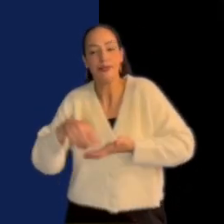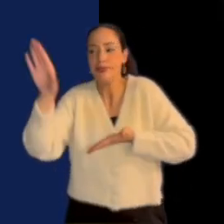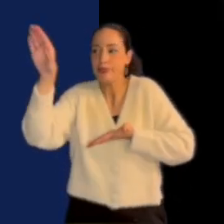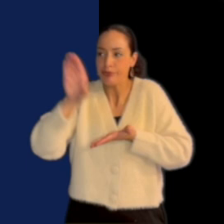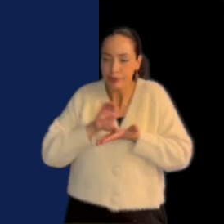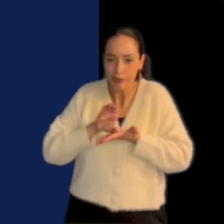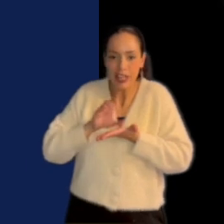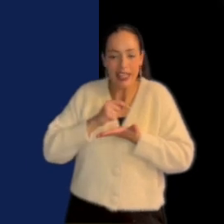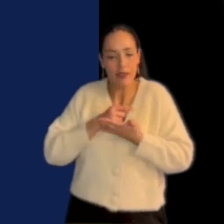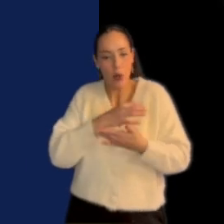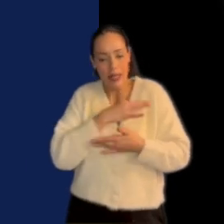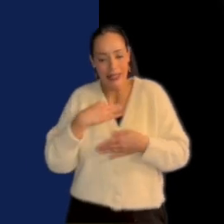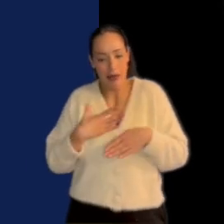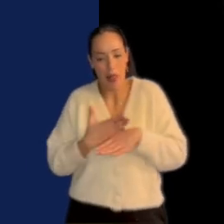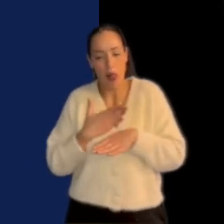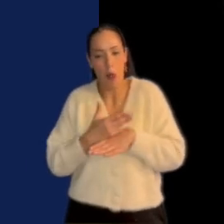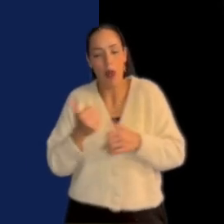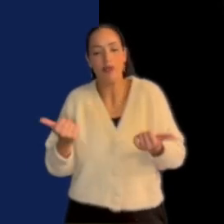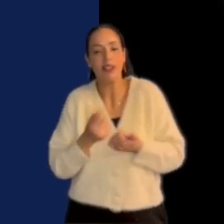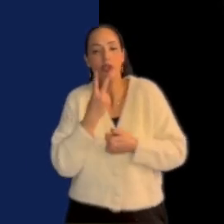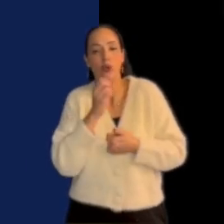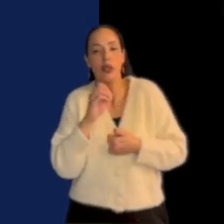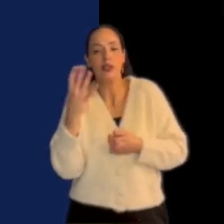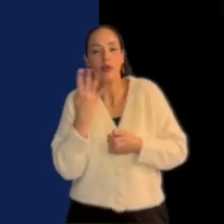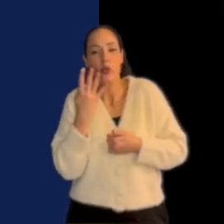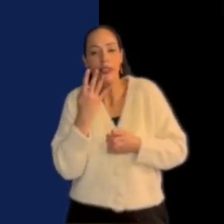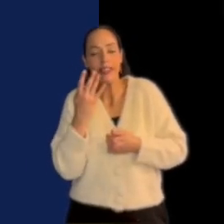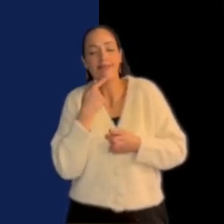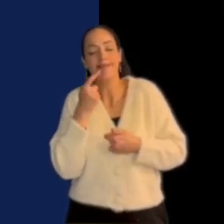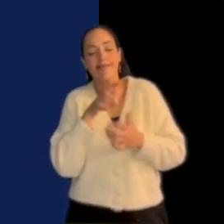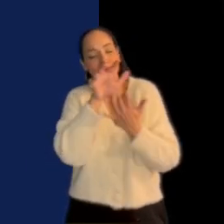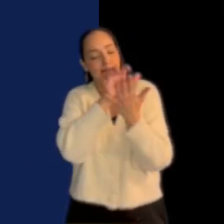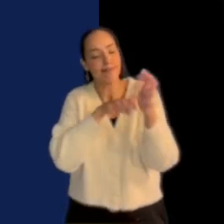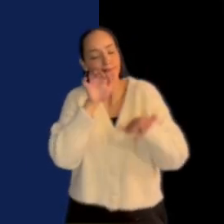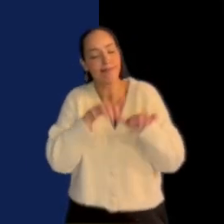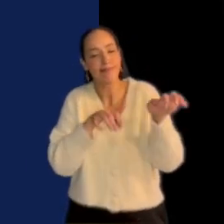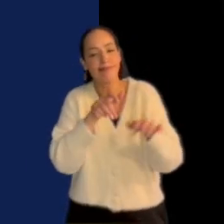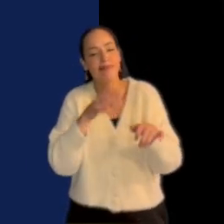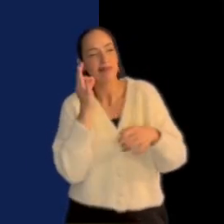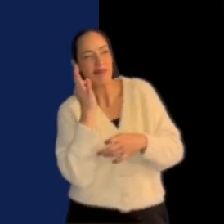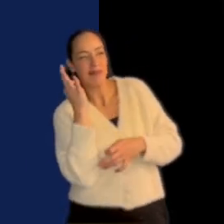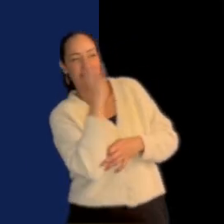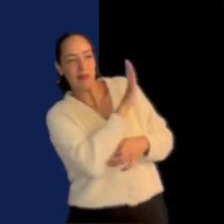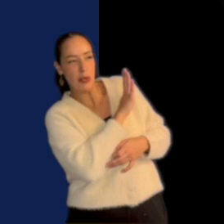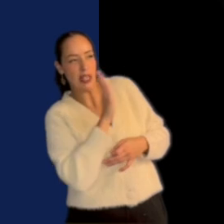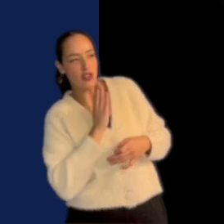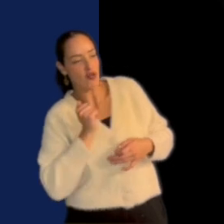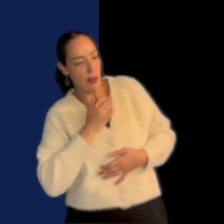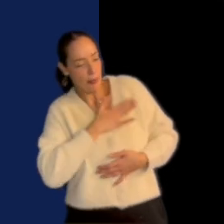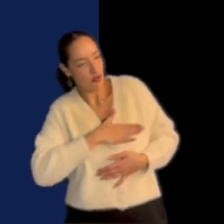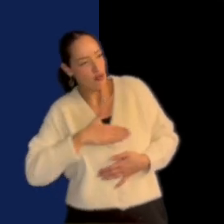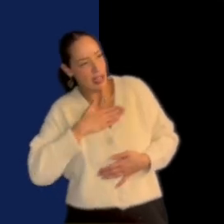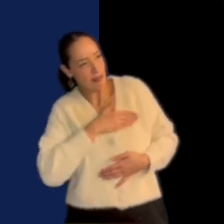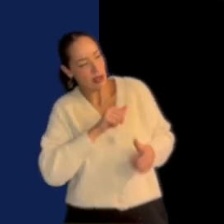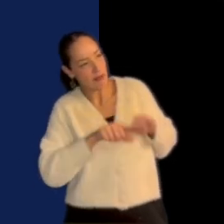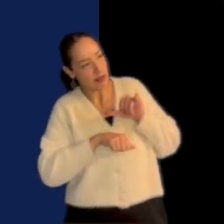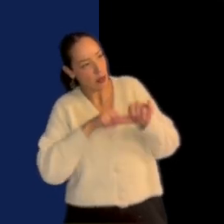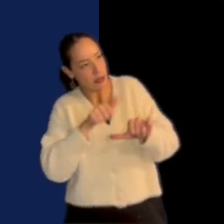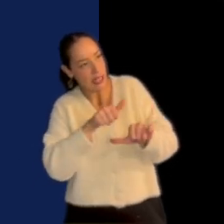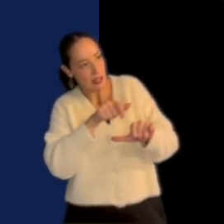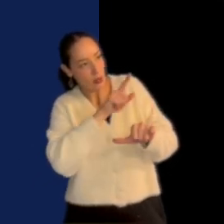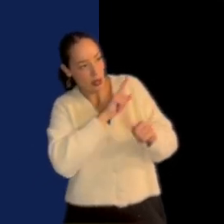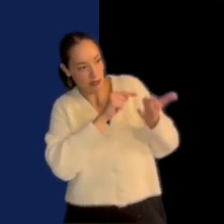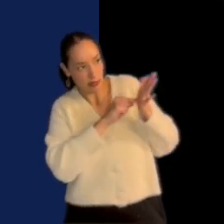I wrote an article questioning the military's bereavement process, highlighting how the impact of it was unknown.